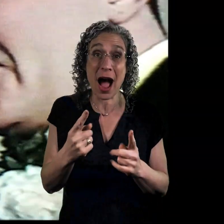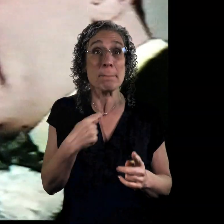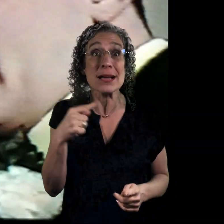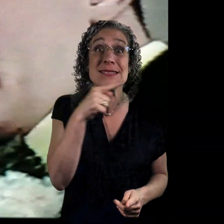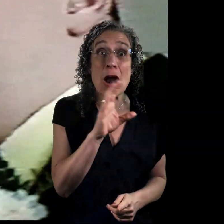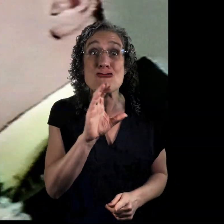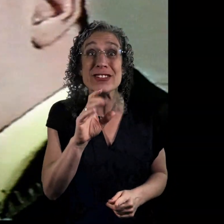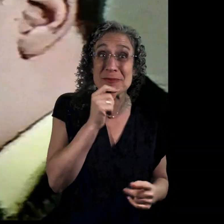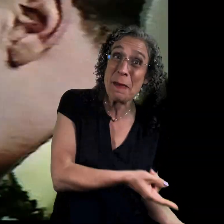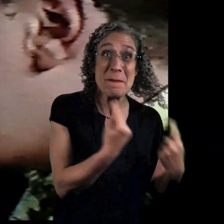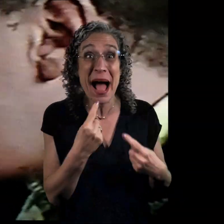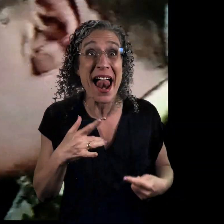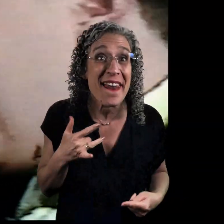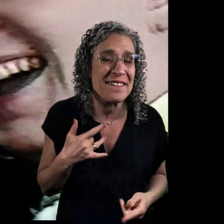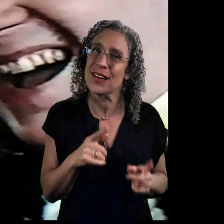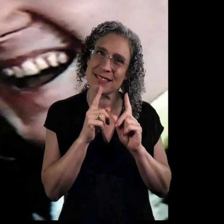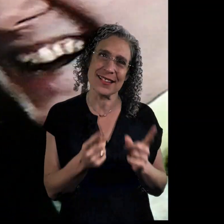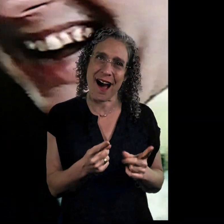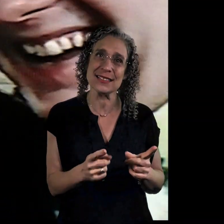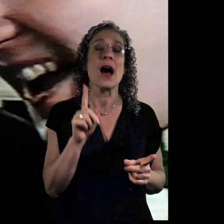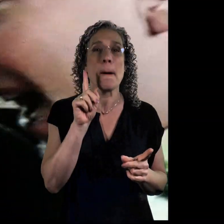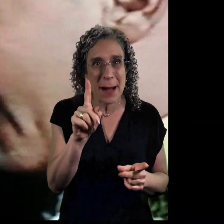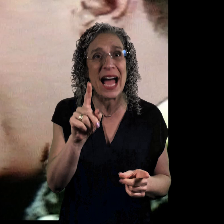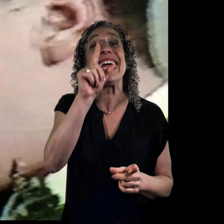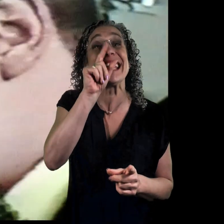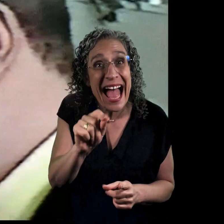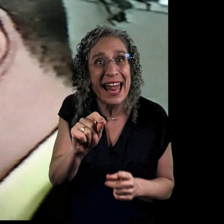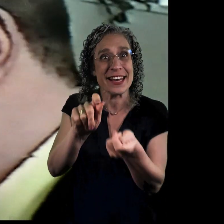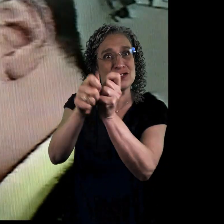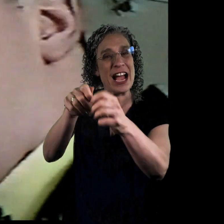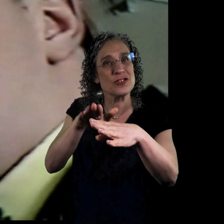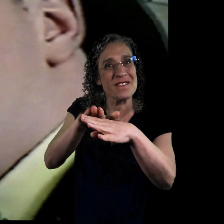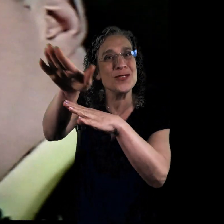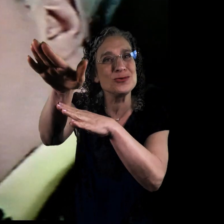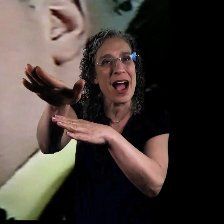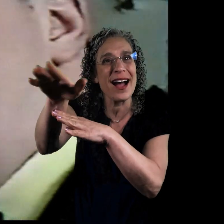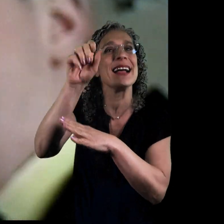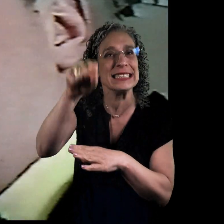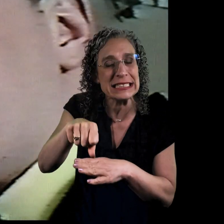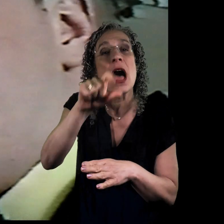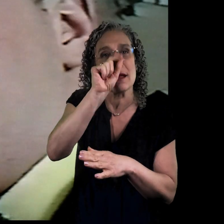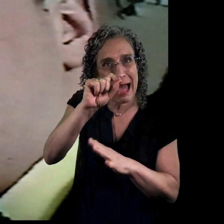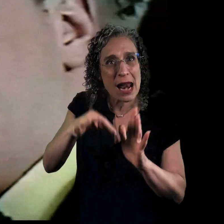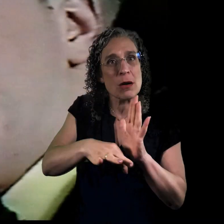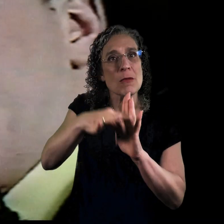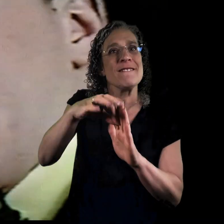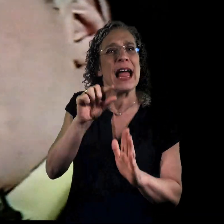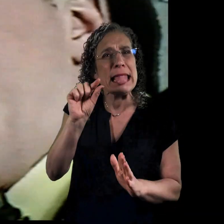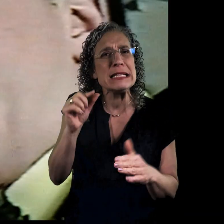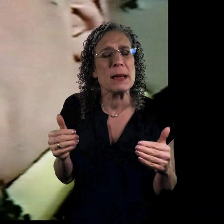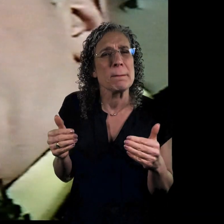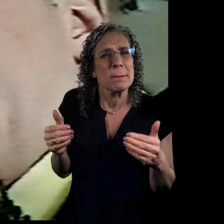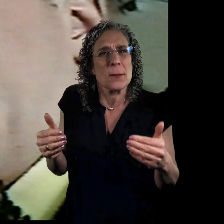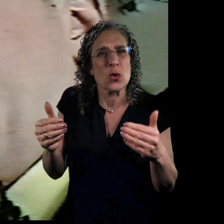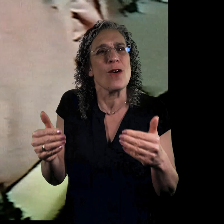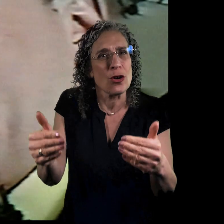can't. Chris won't come alive again. But we can all change the future, can't we? We can get better. We get to move on a